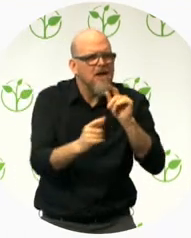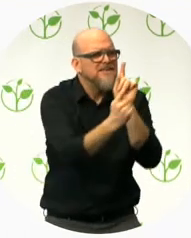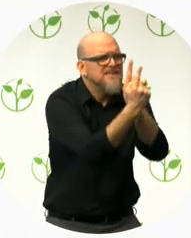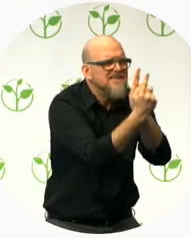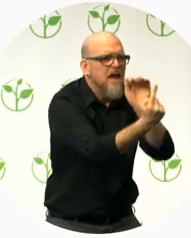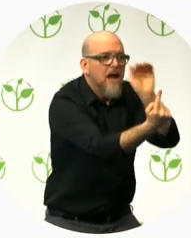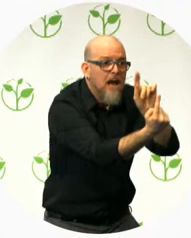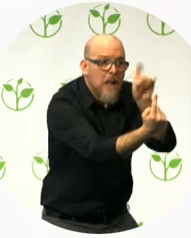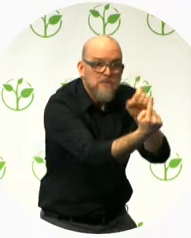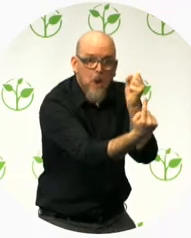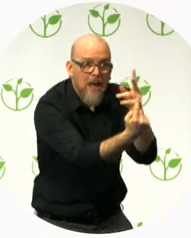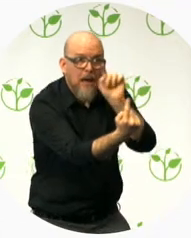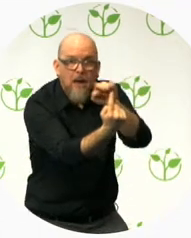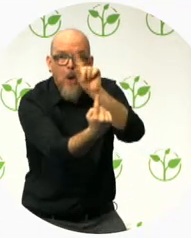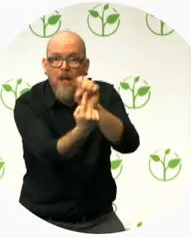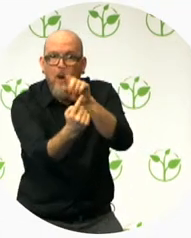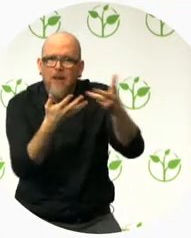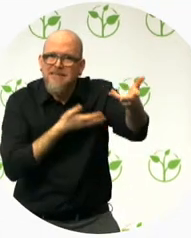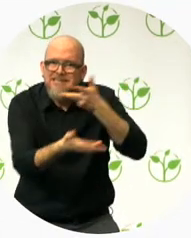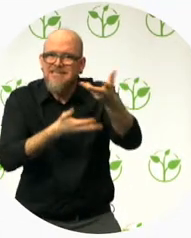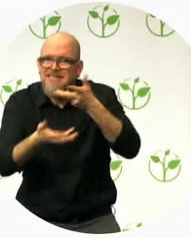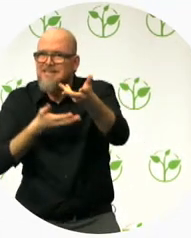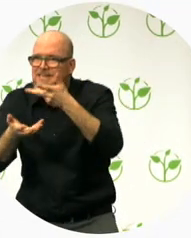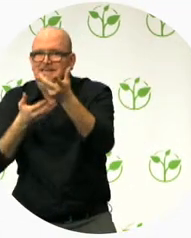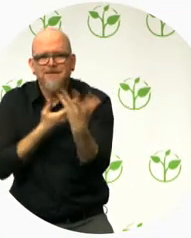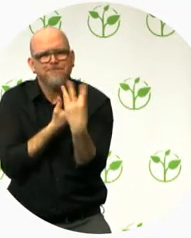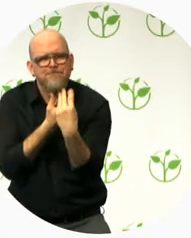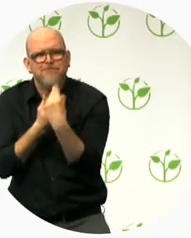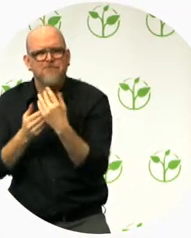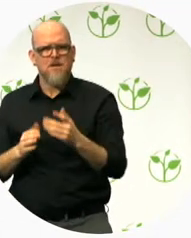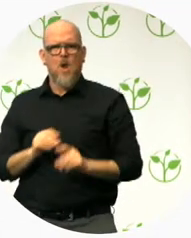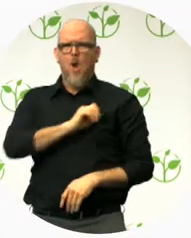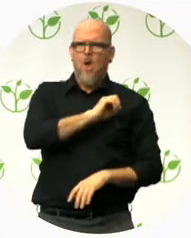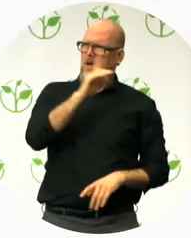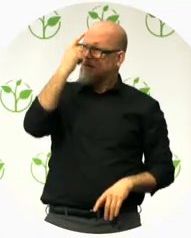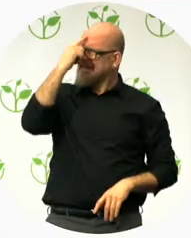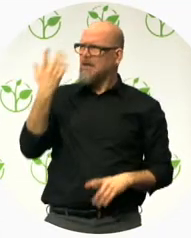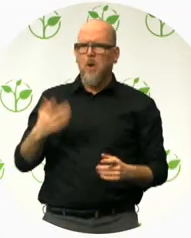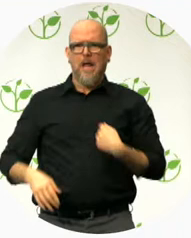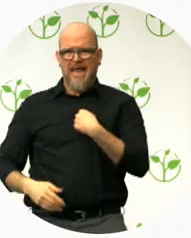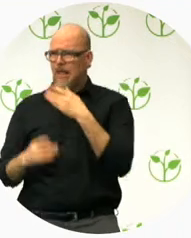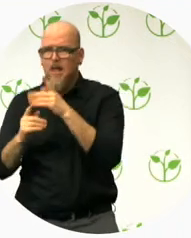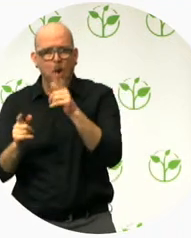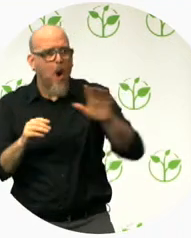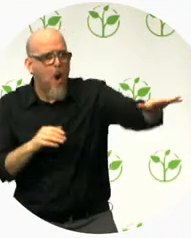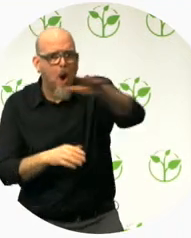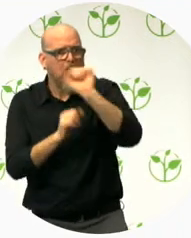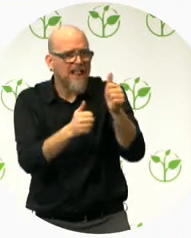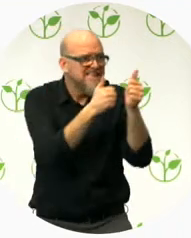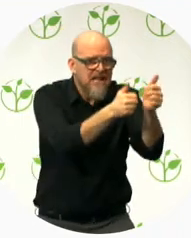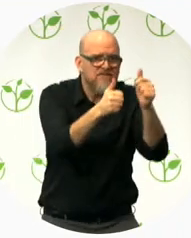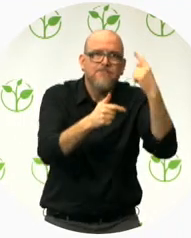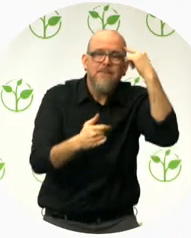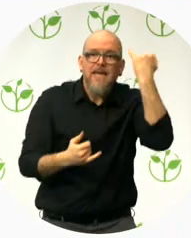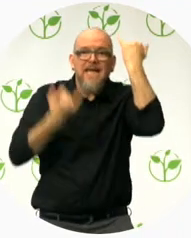on the market. So why not all products, et cetera, and places are accessible?